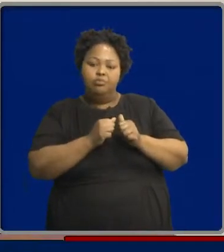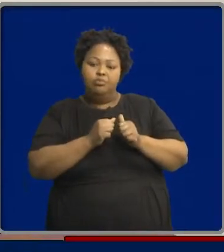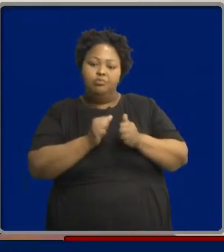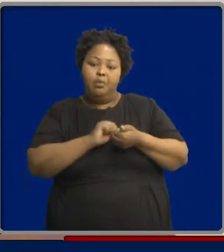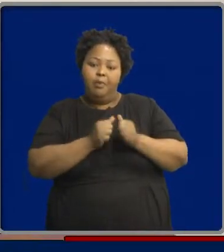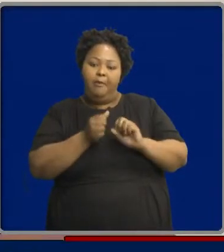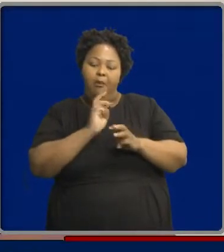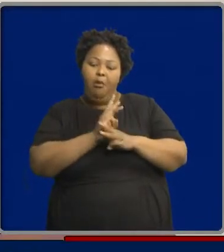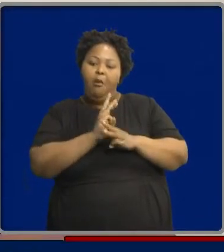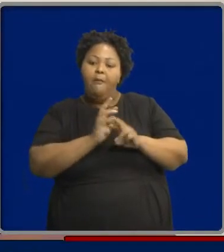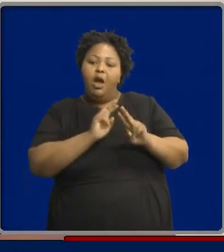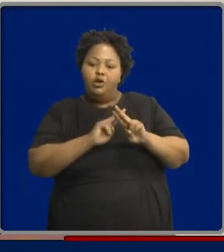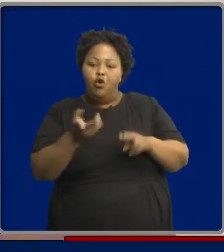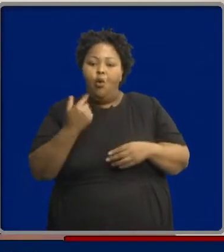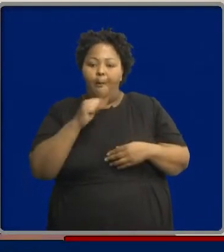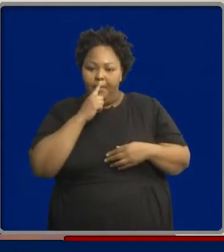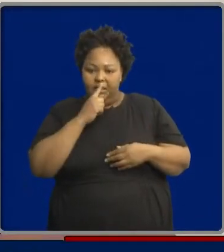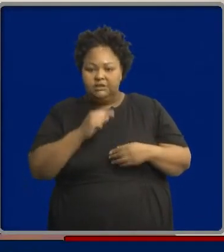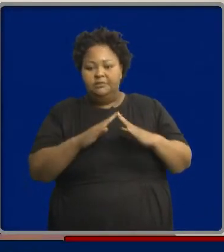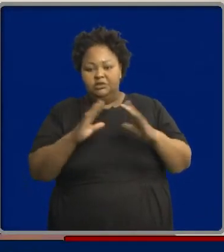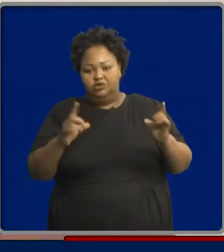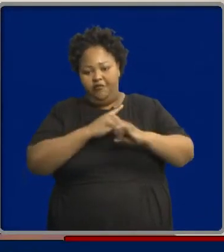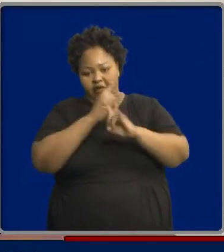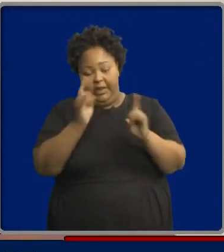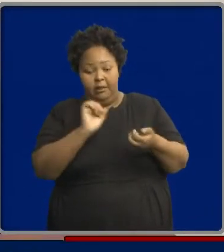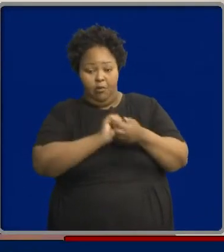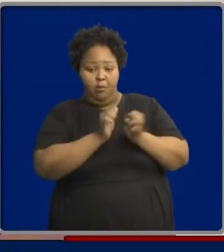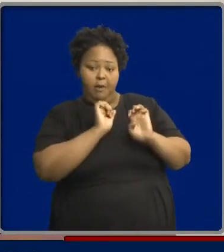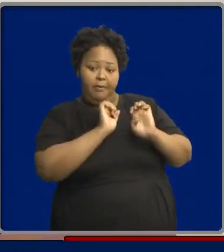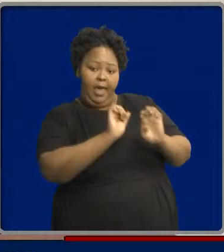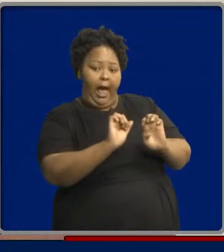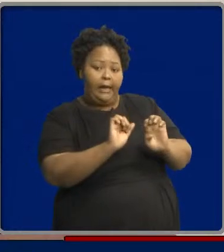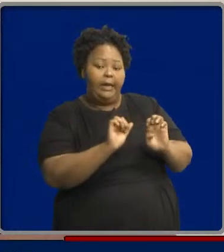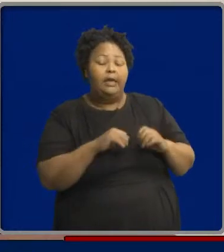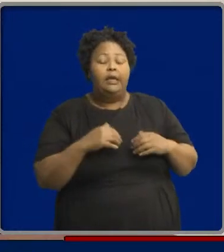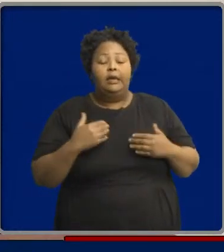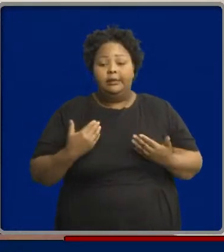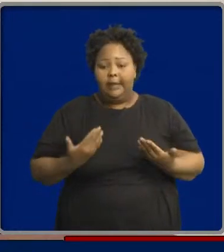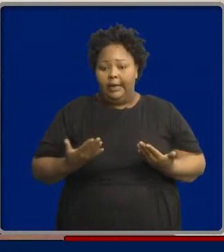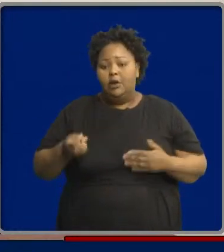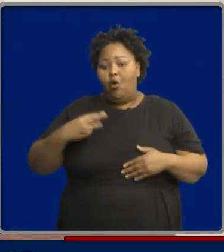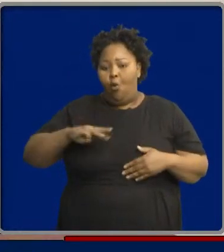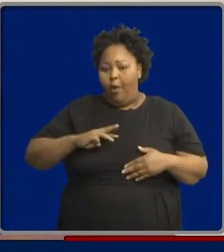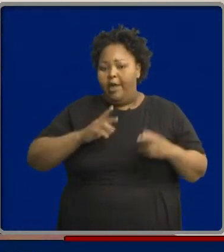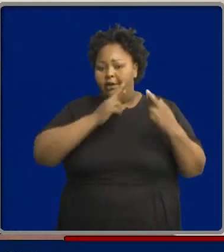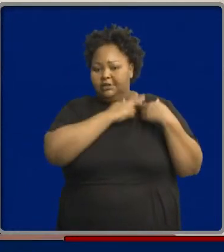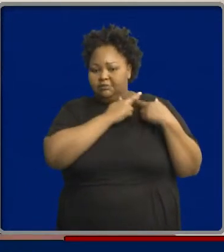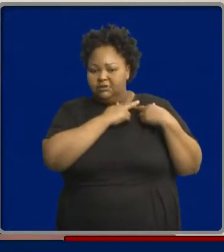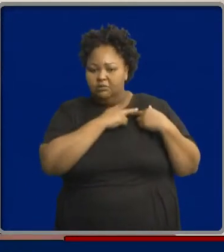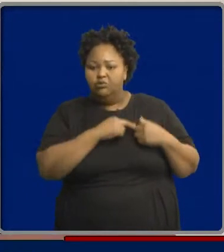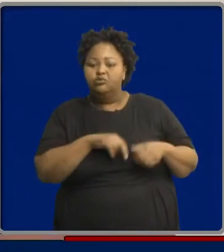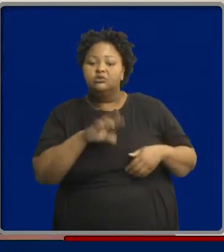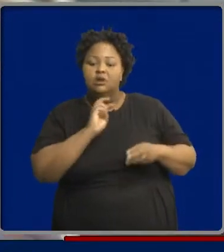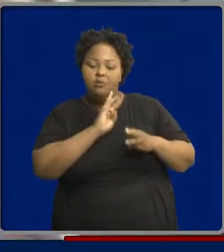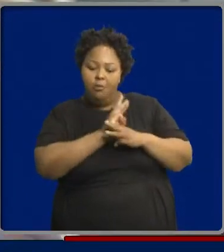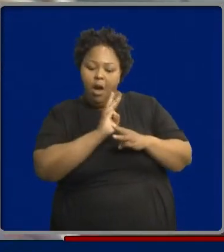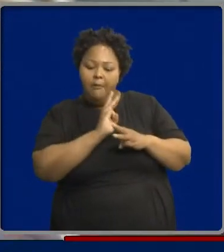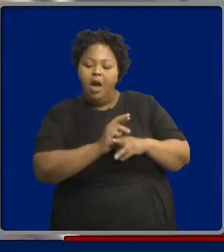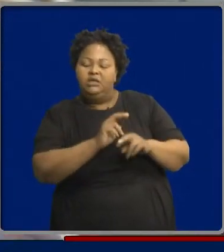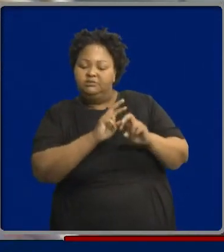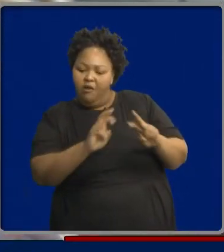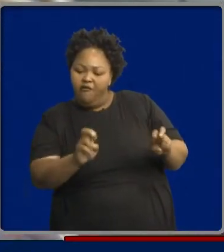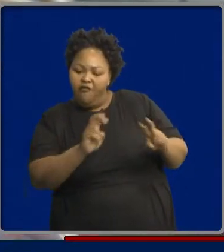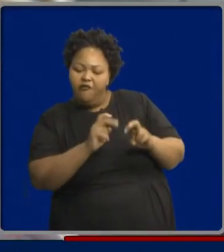Africa vaccination week, there are a lot of activities that we're doing. One is to create more demand, give more information on the